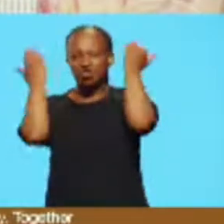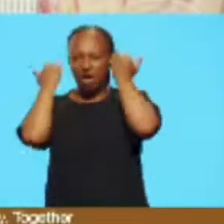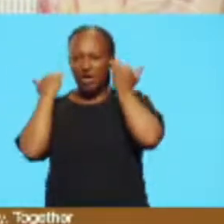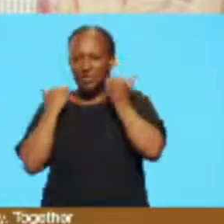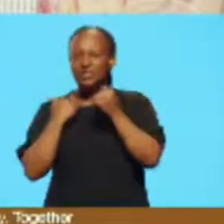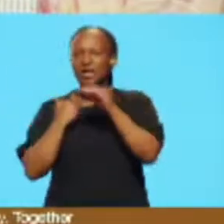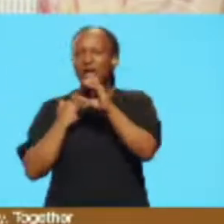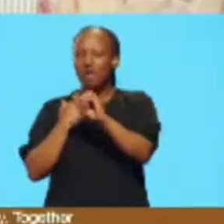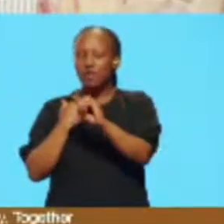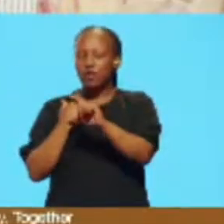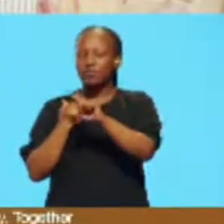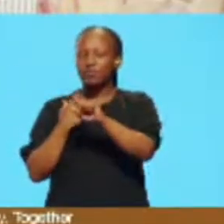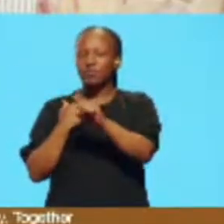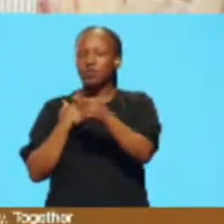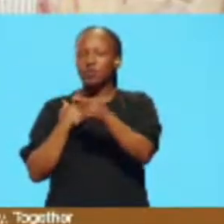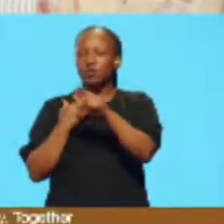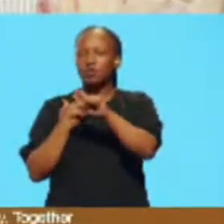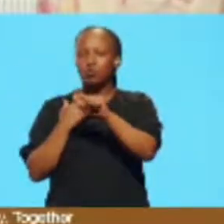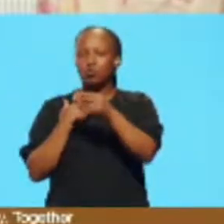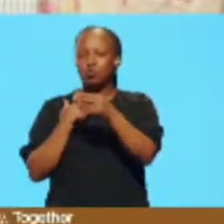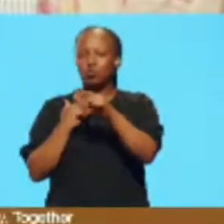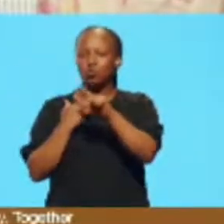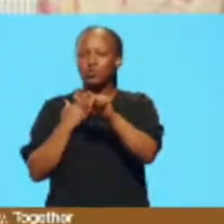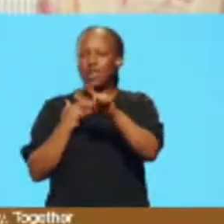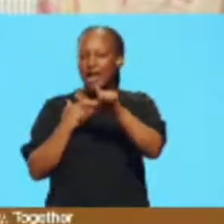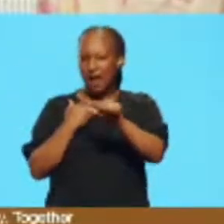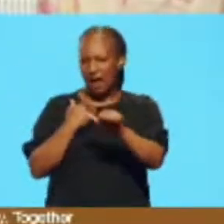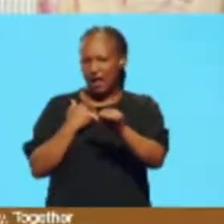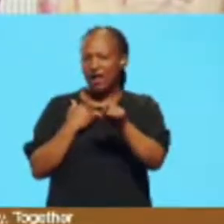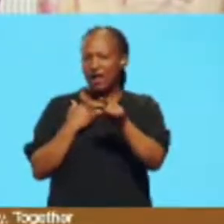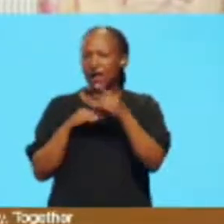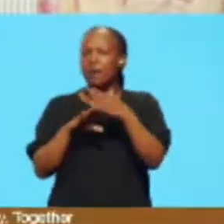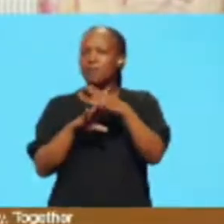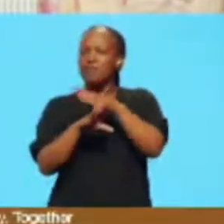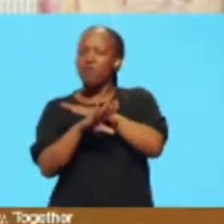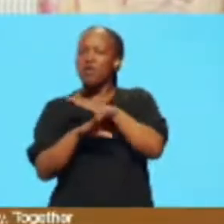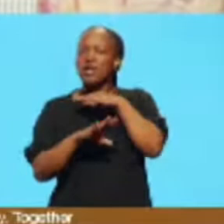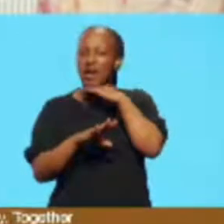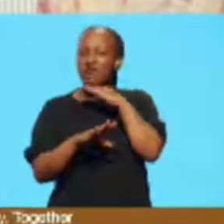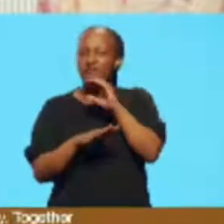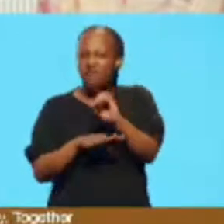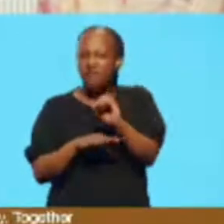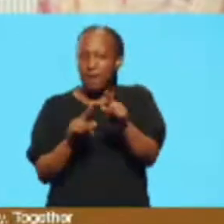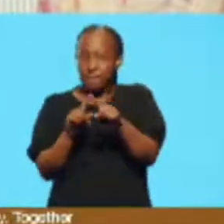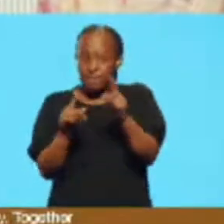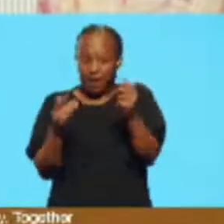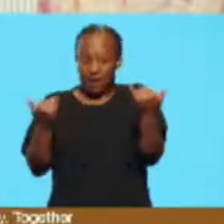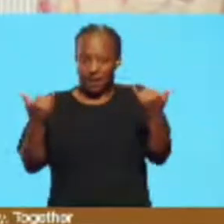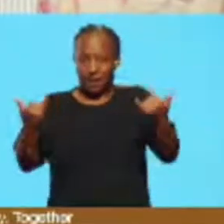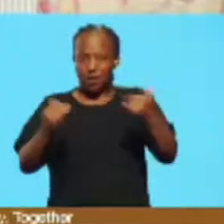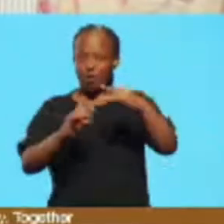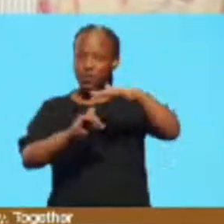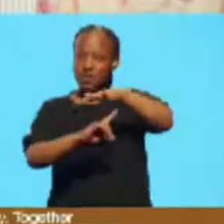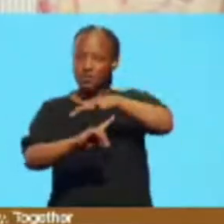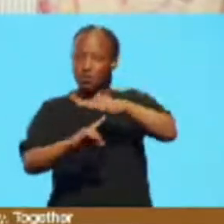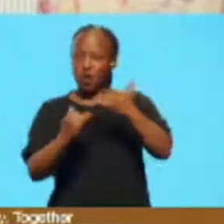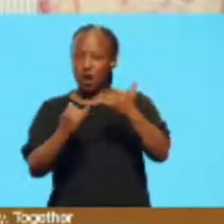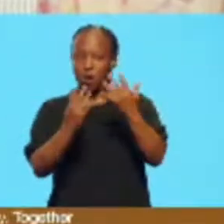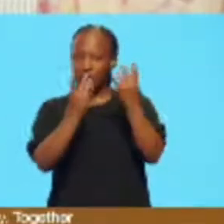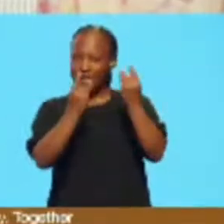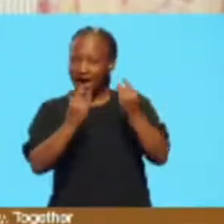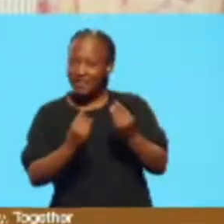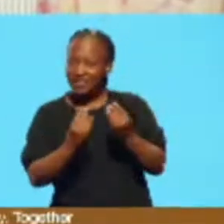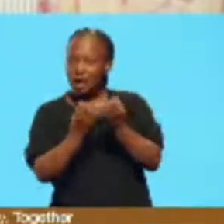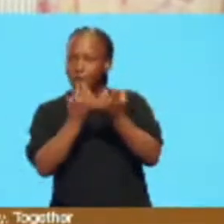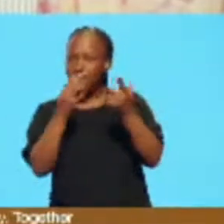Justice then have to zealous. These shelters, I can say they were previously adequate for the population, but given the current statistics